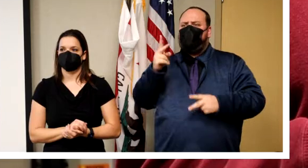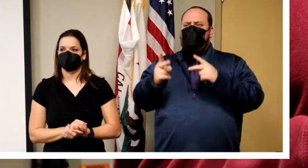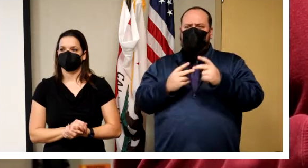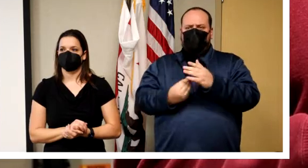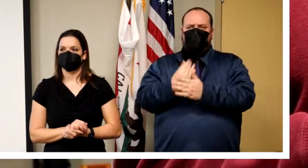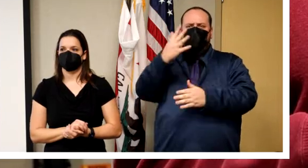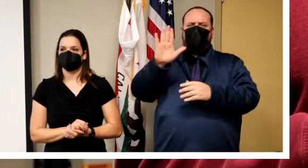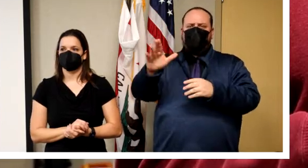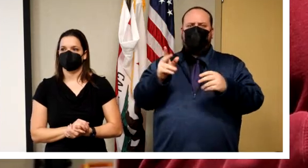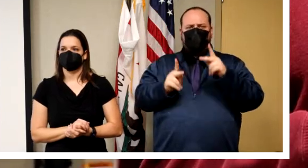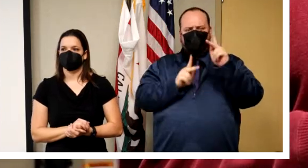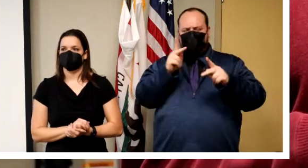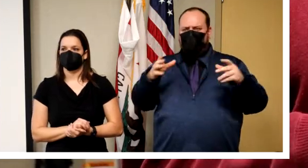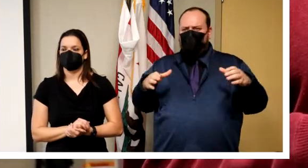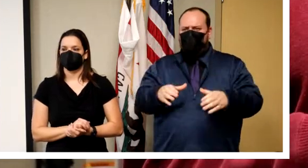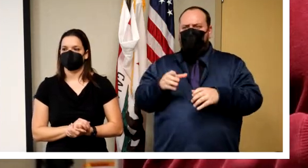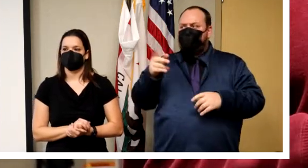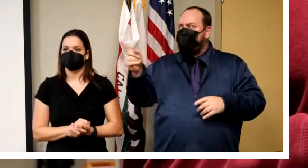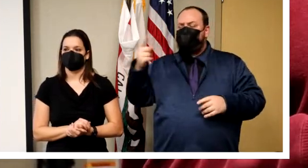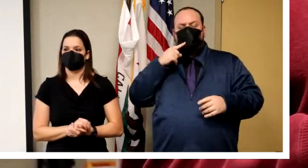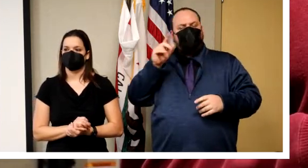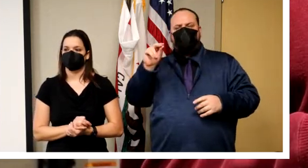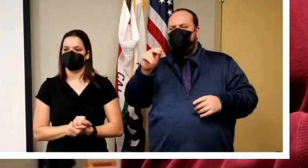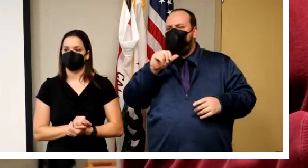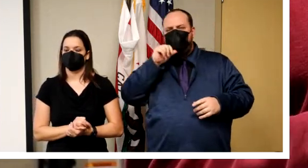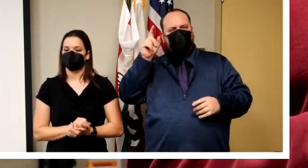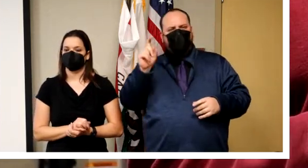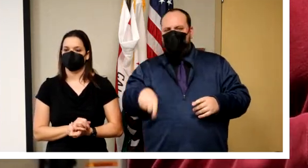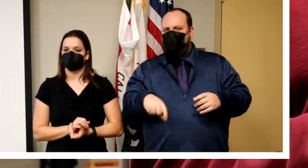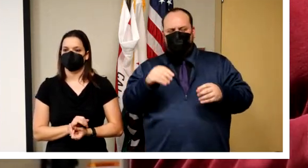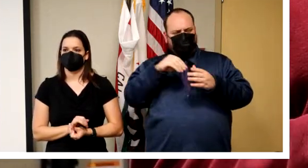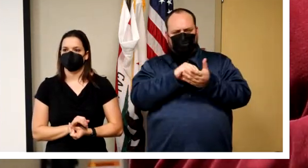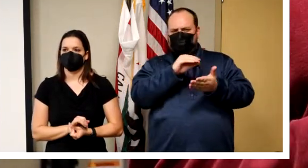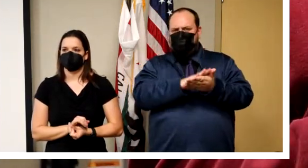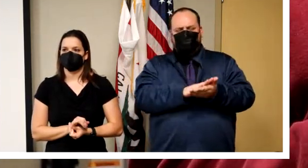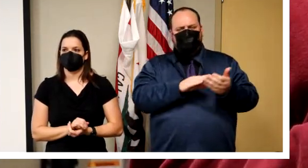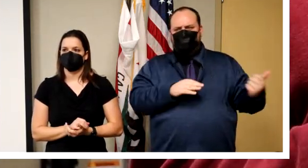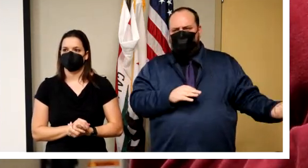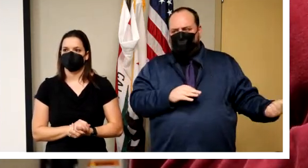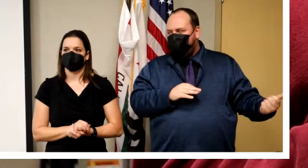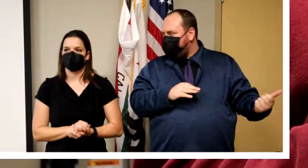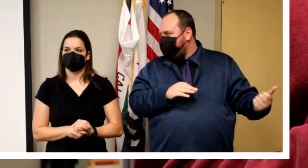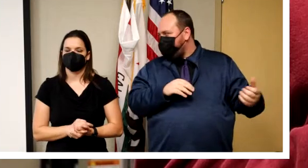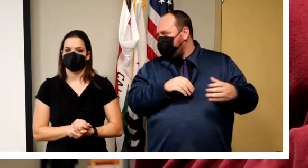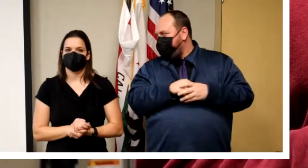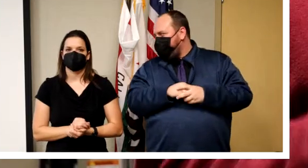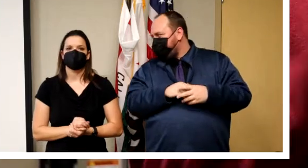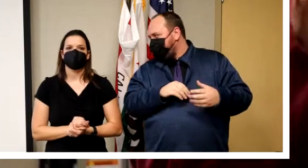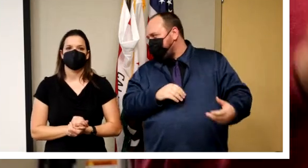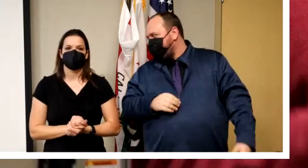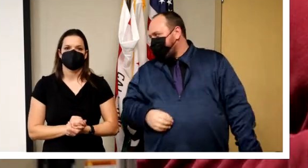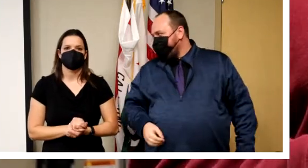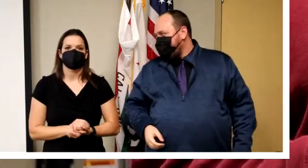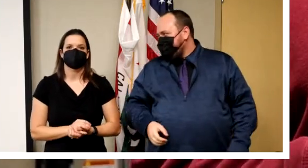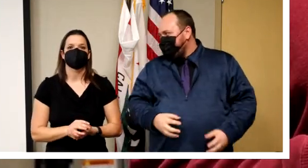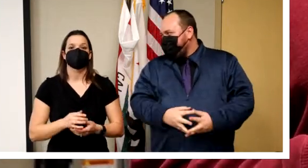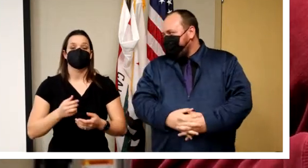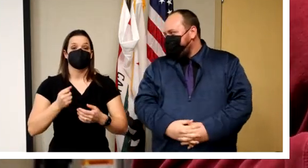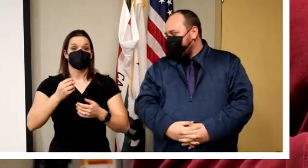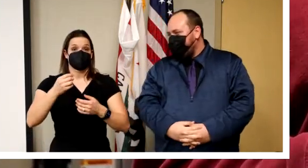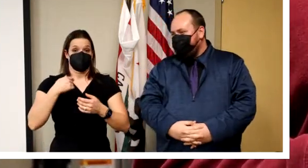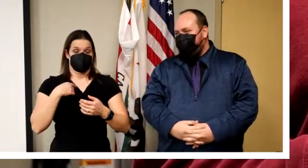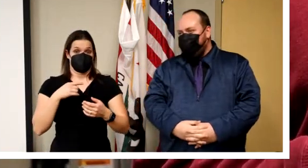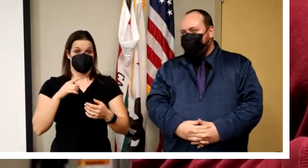account? How does that work? You don't have to take it into account. You can. Why still? No, because it's